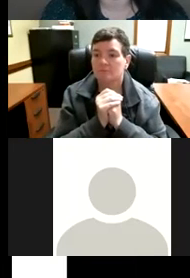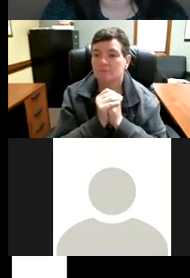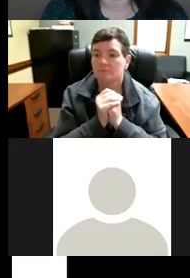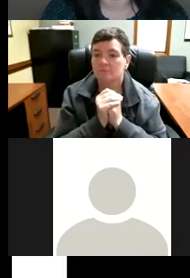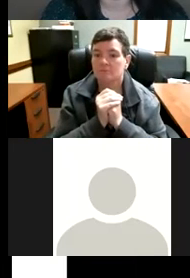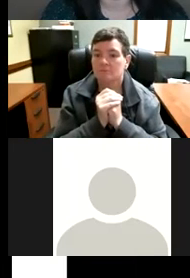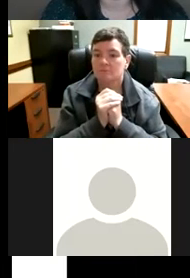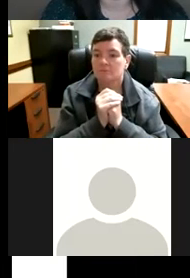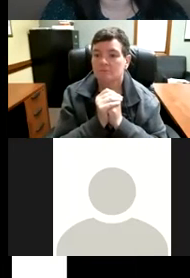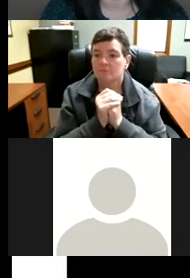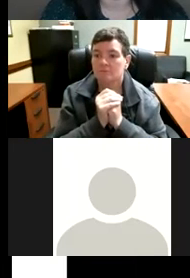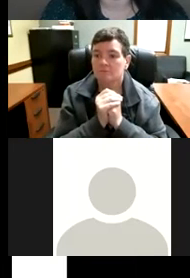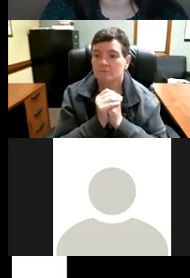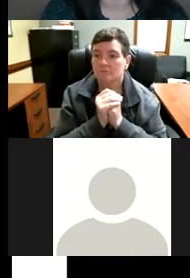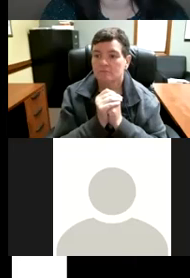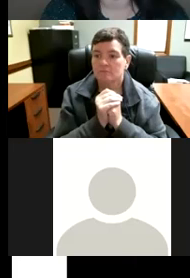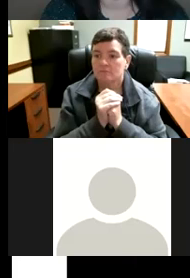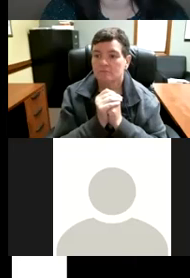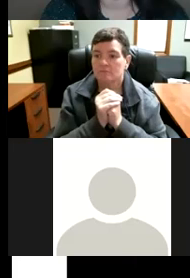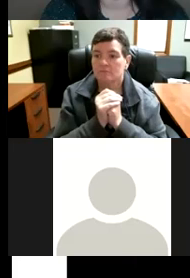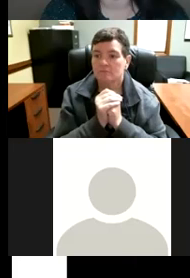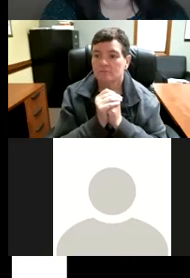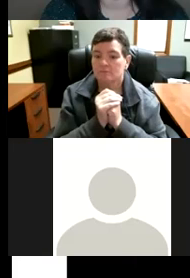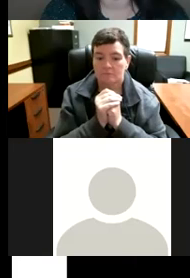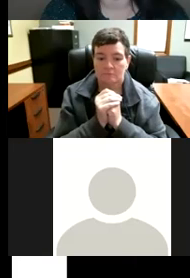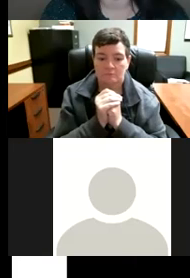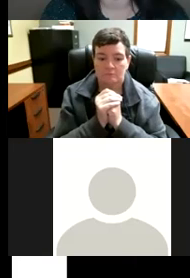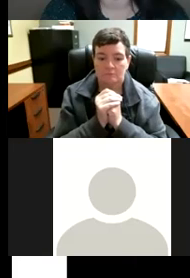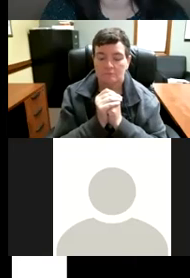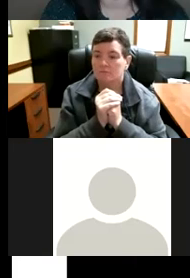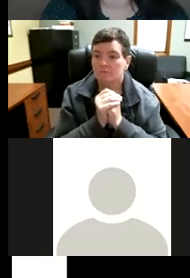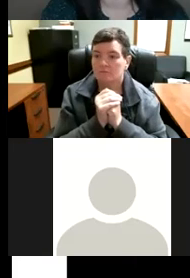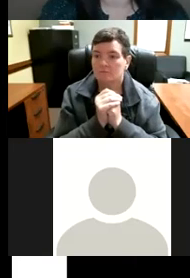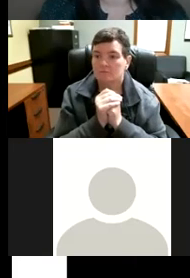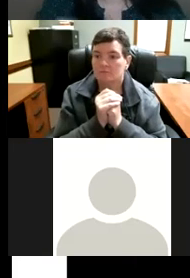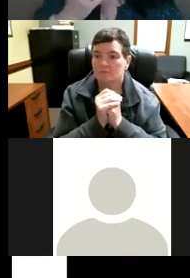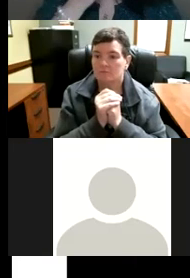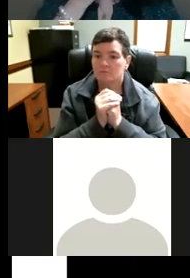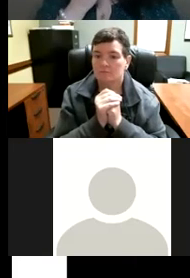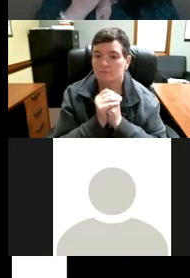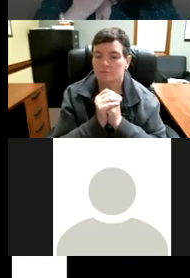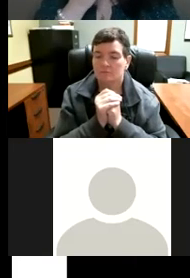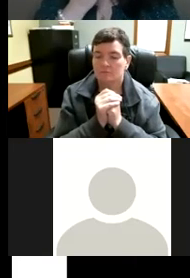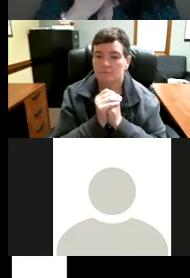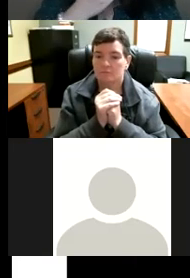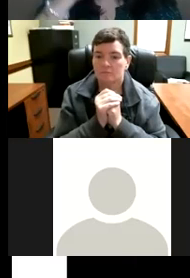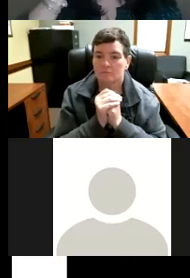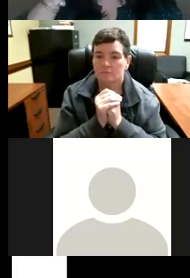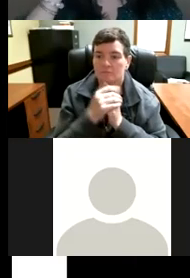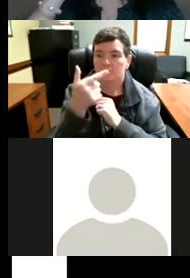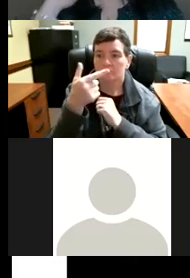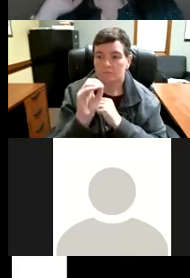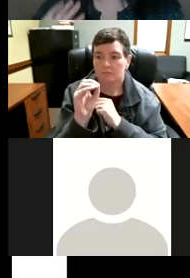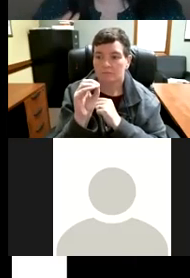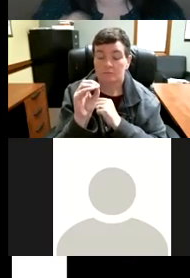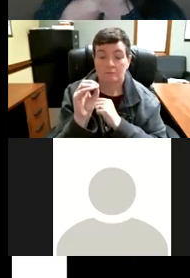Cute. It makes me happy. I like it. Are you ready to go? Go.